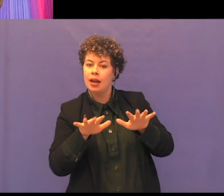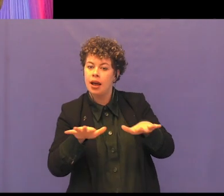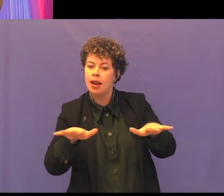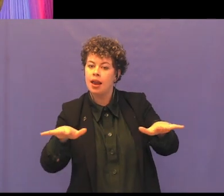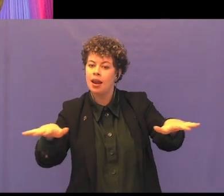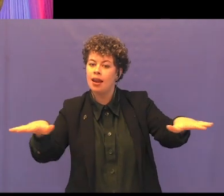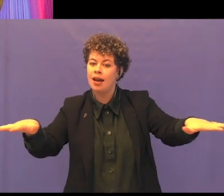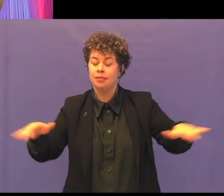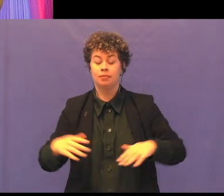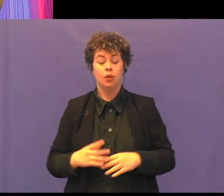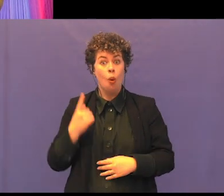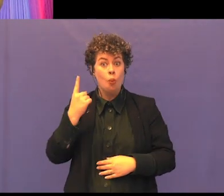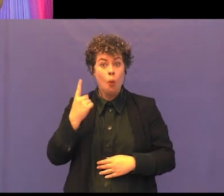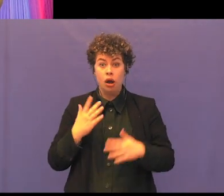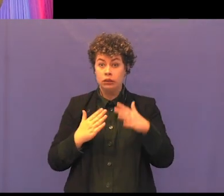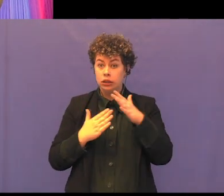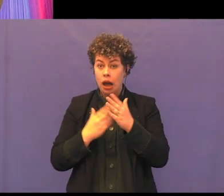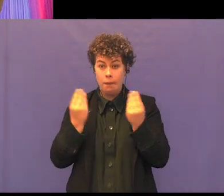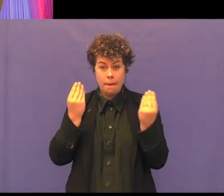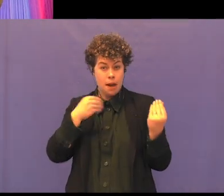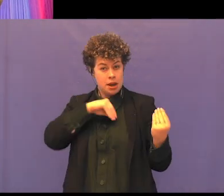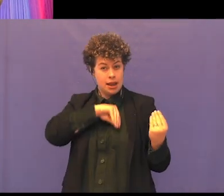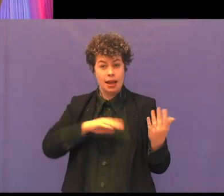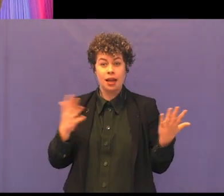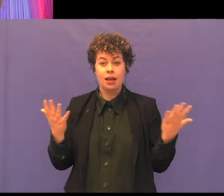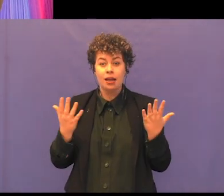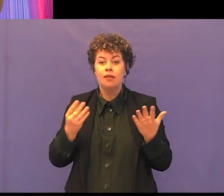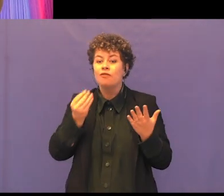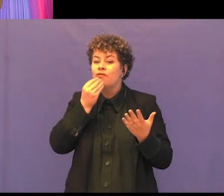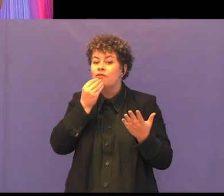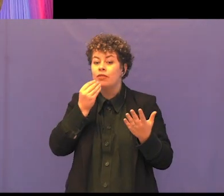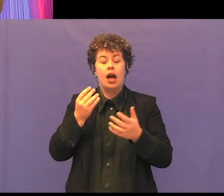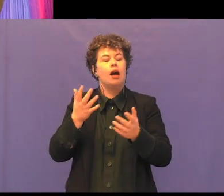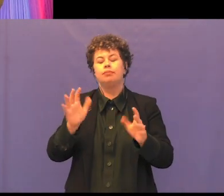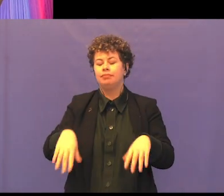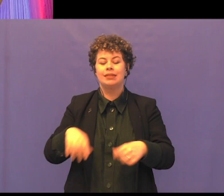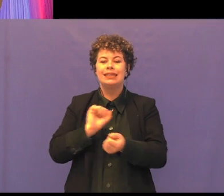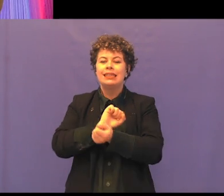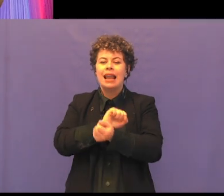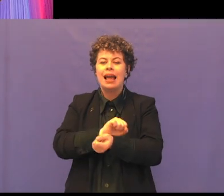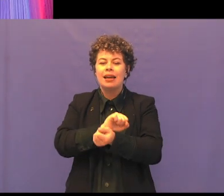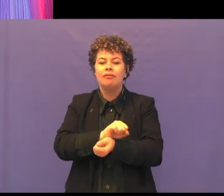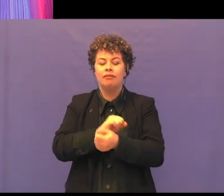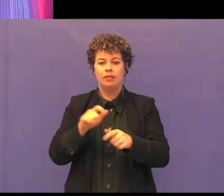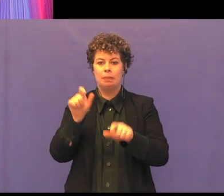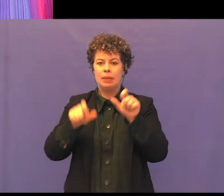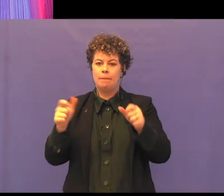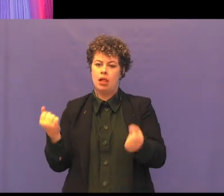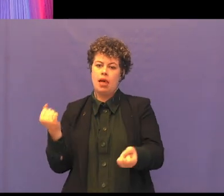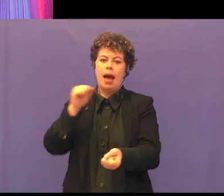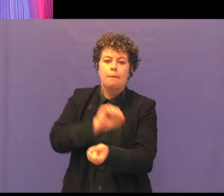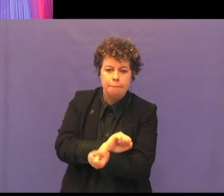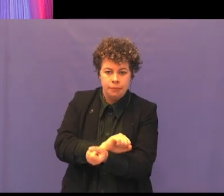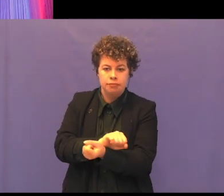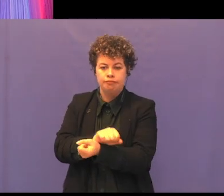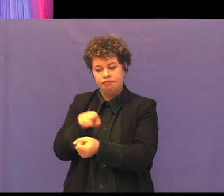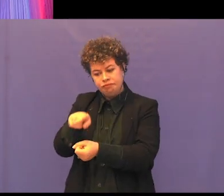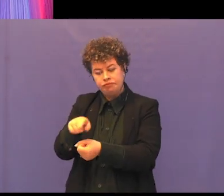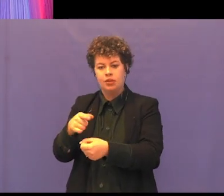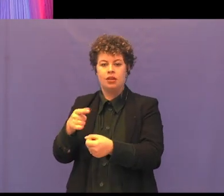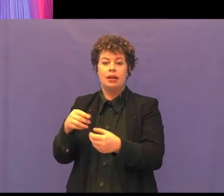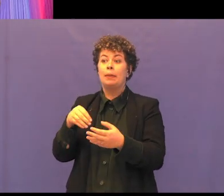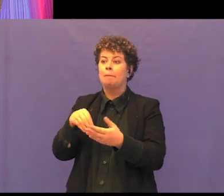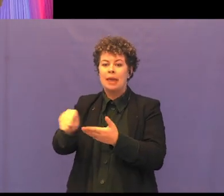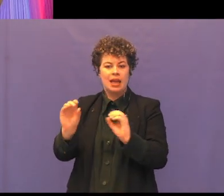slavery was worth more than the digital industry today, and yet the unimaginable happened and slavery